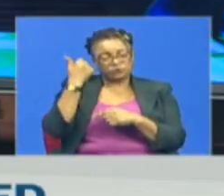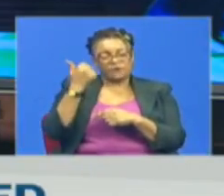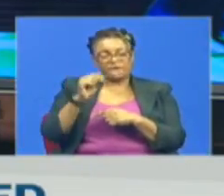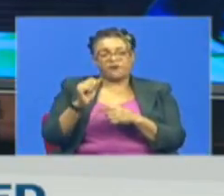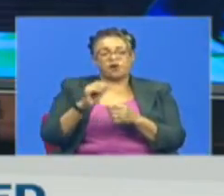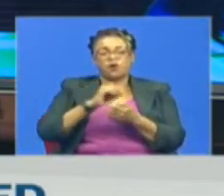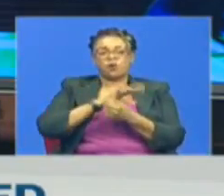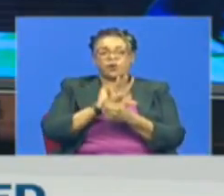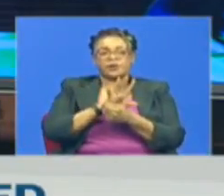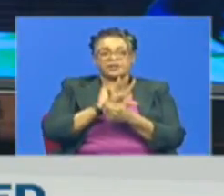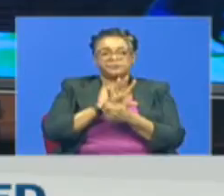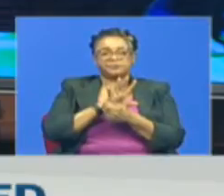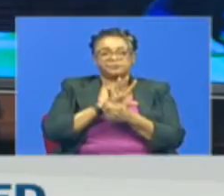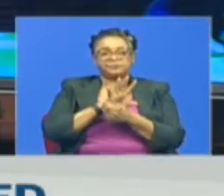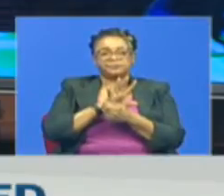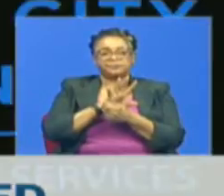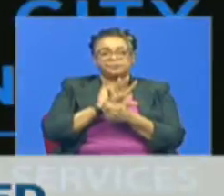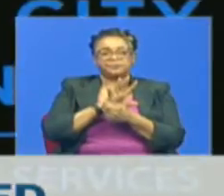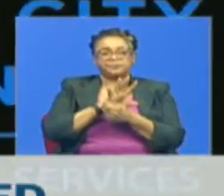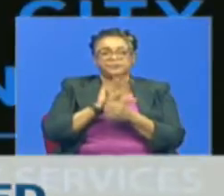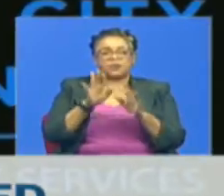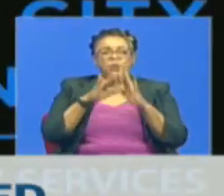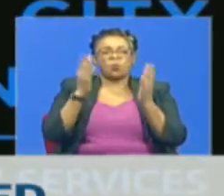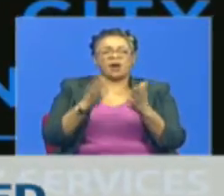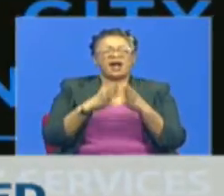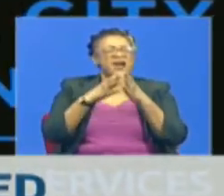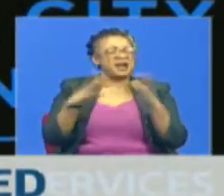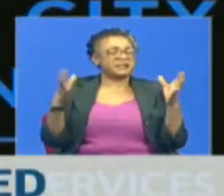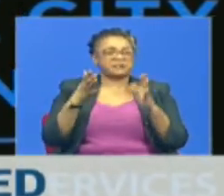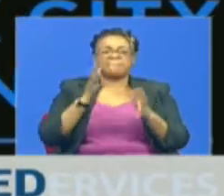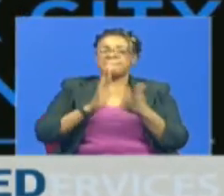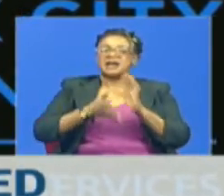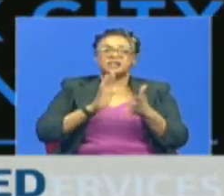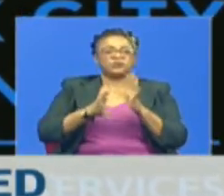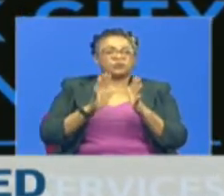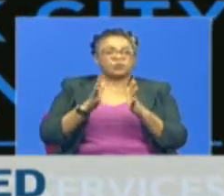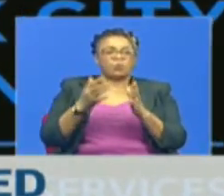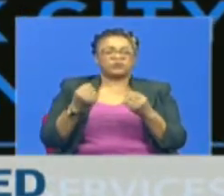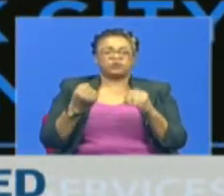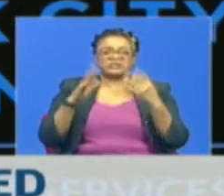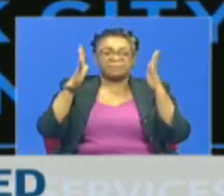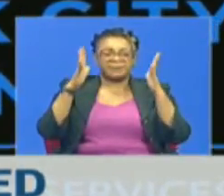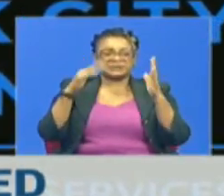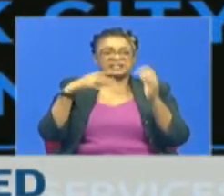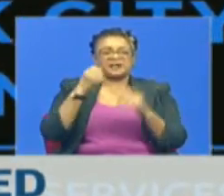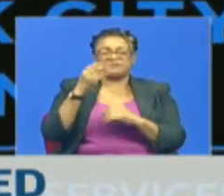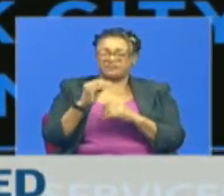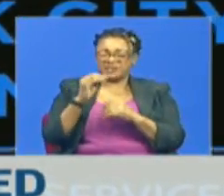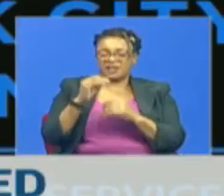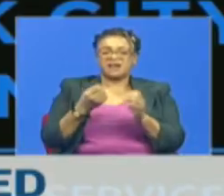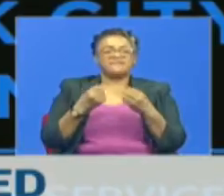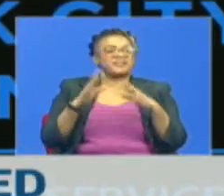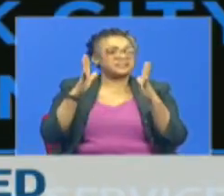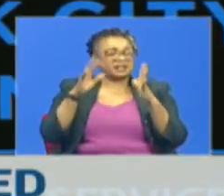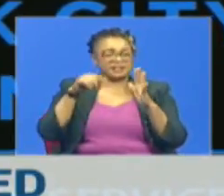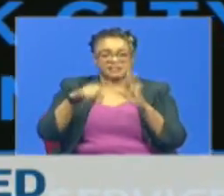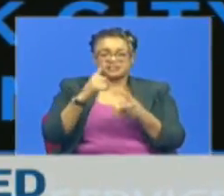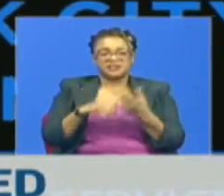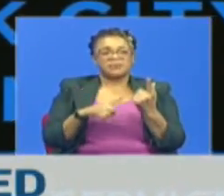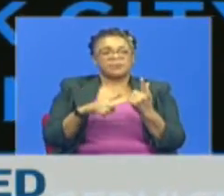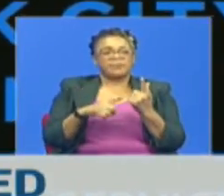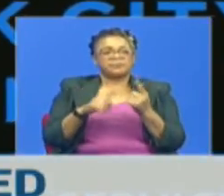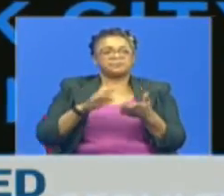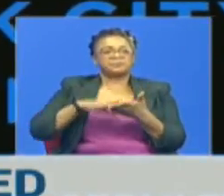to the organizers. The world's largest marathon was set to celebrate its 50th anniversary this year. More